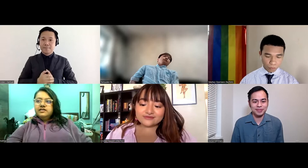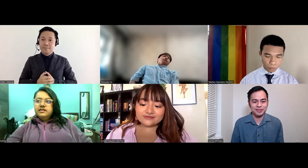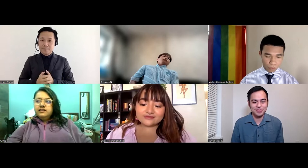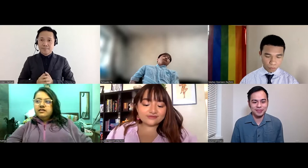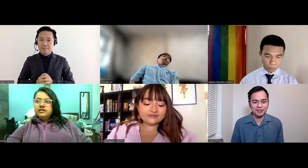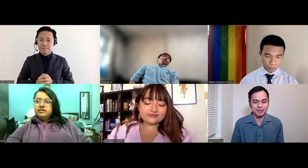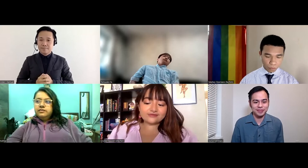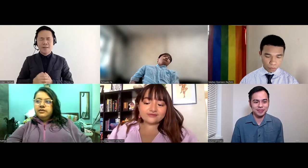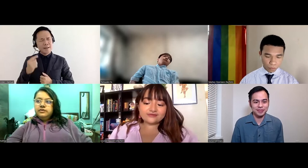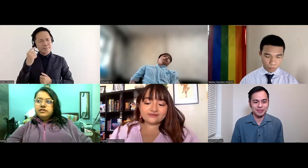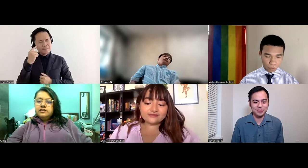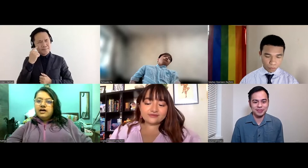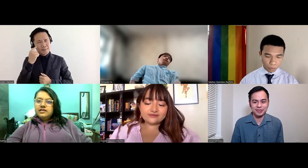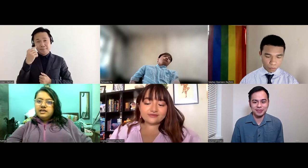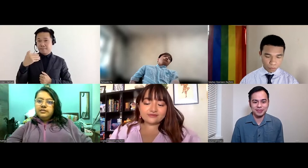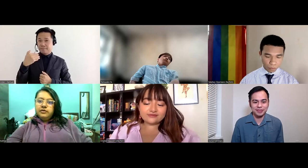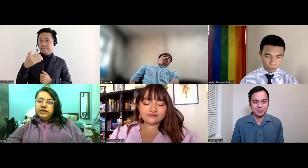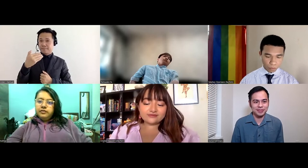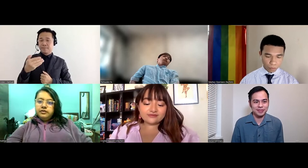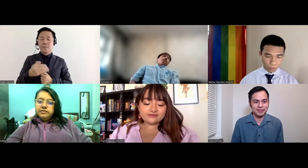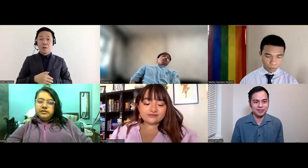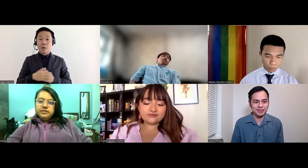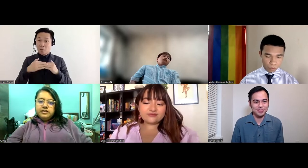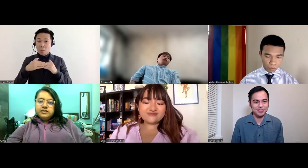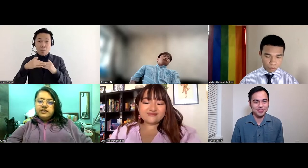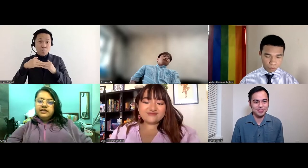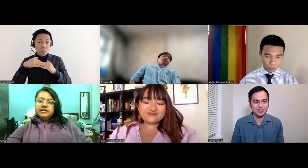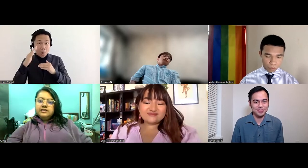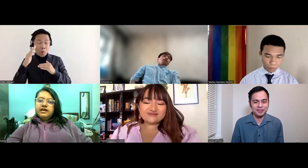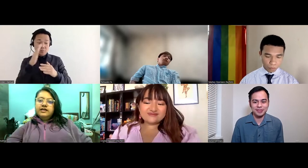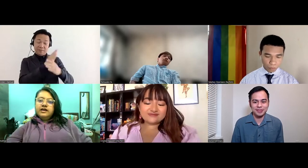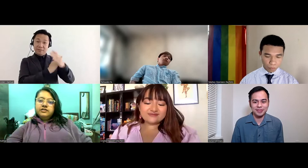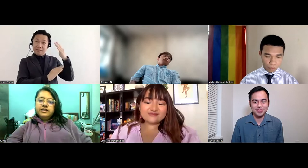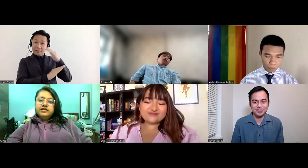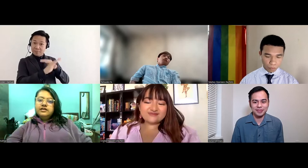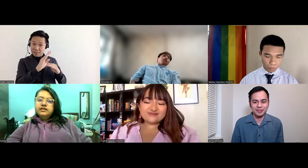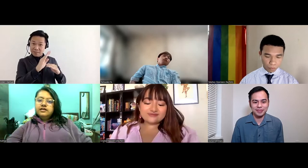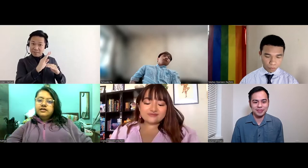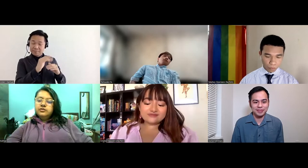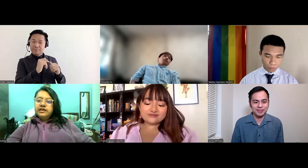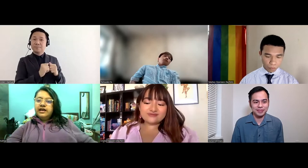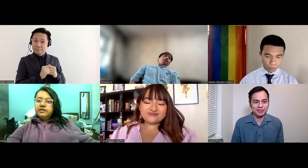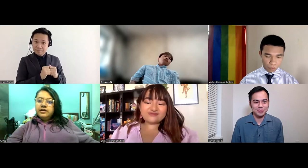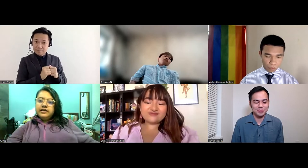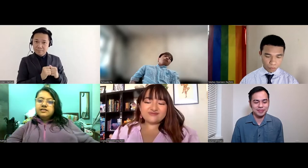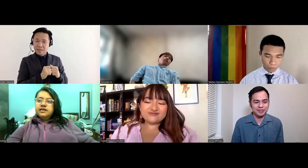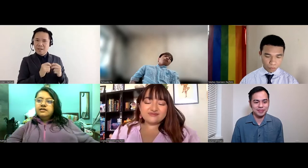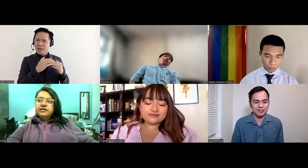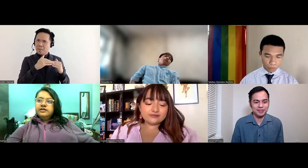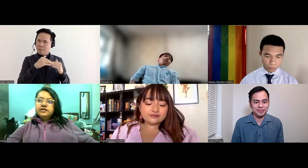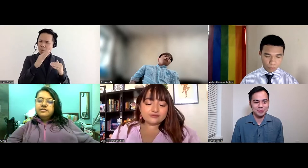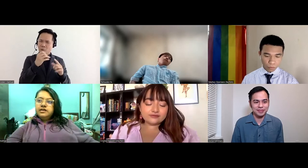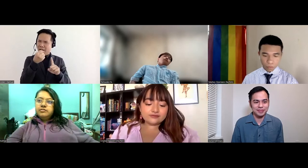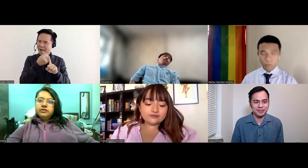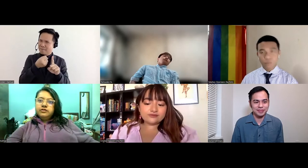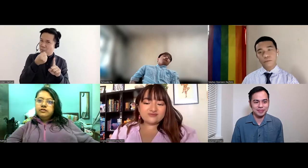I think we would start seeing more and more people with disabilities, and now that there are so many advocates and, you know,